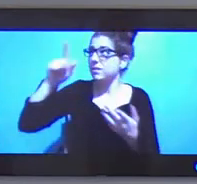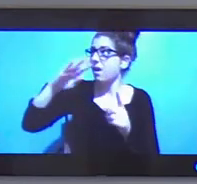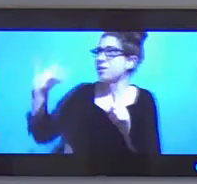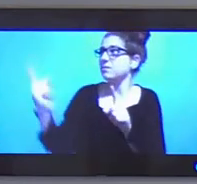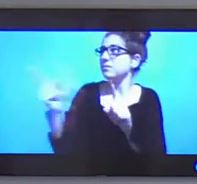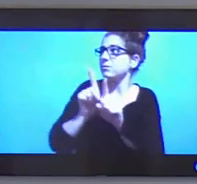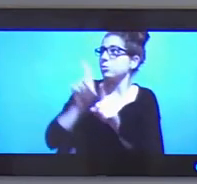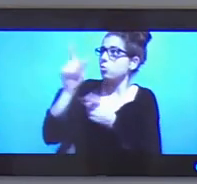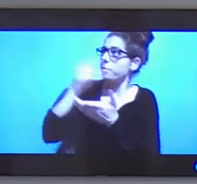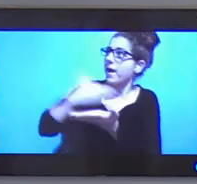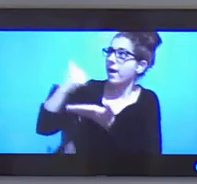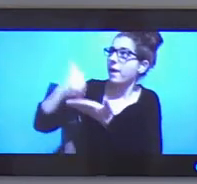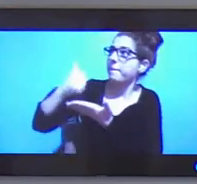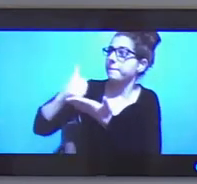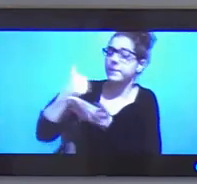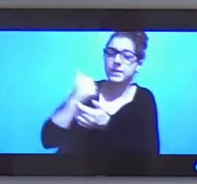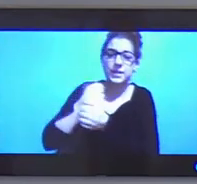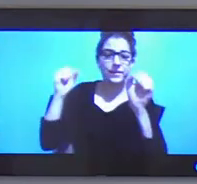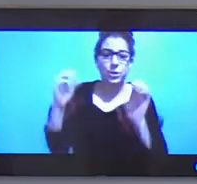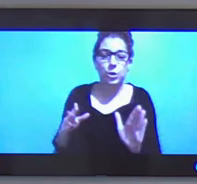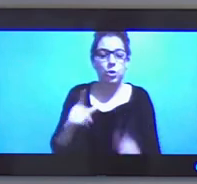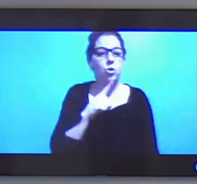deliverer. O Lord, do not delay.